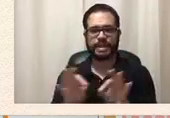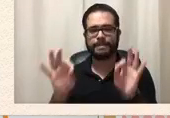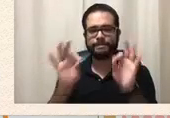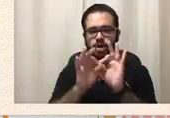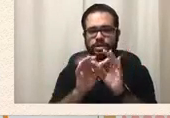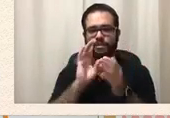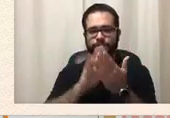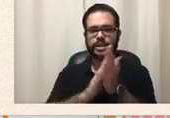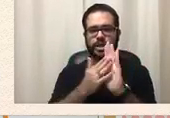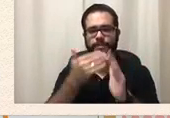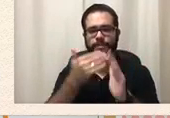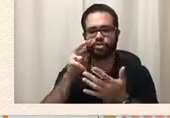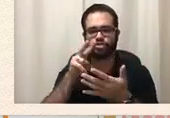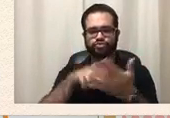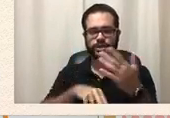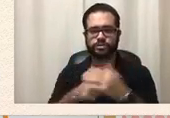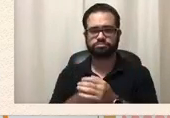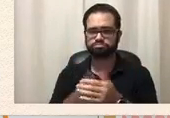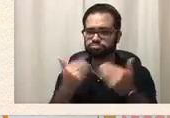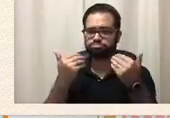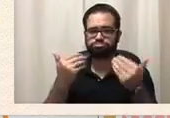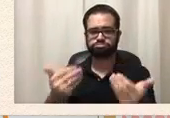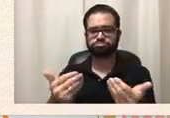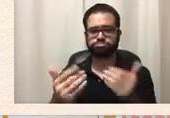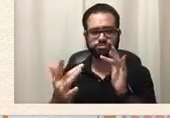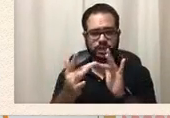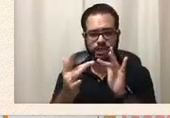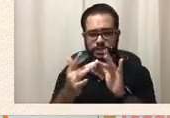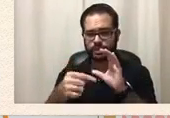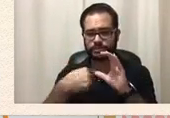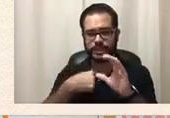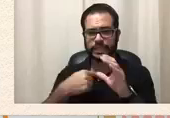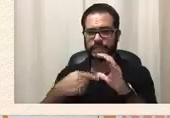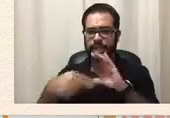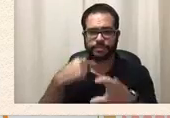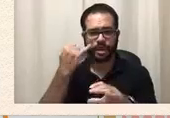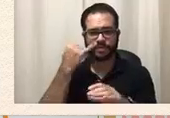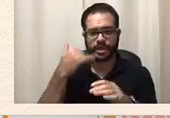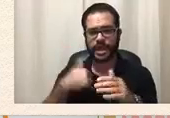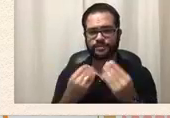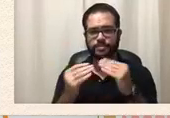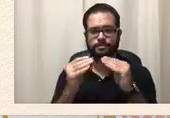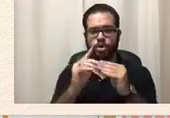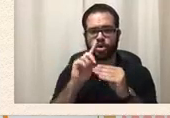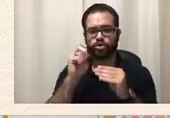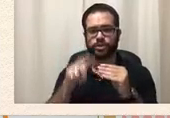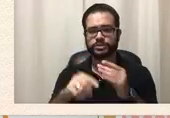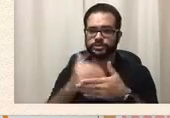Feel free to email me if you have any more questions. Until next time.